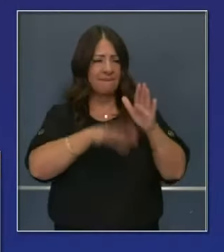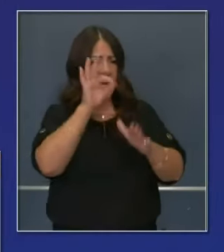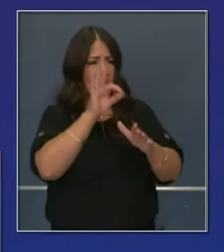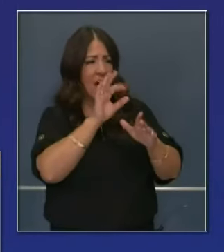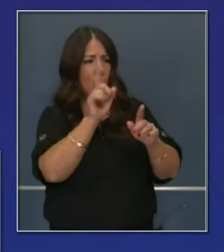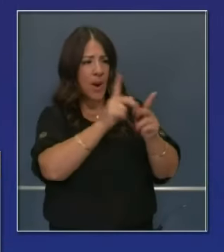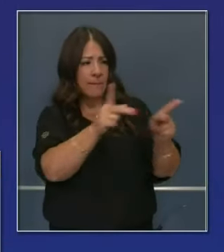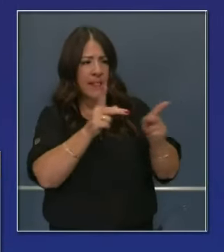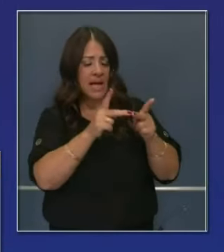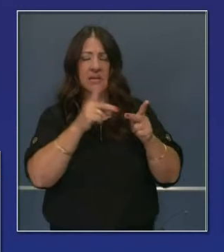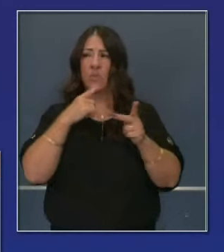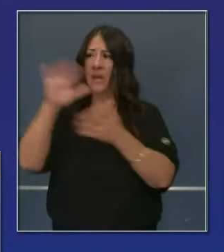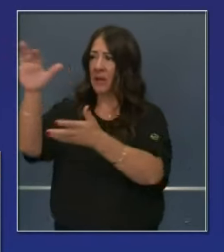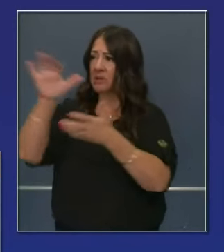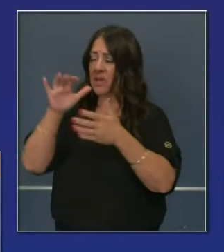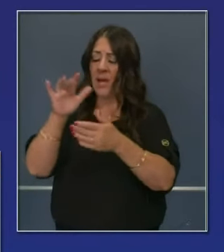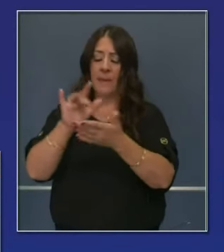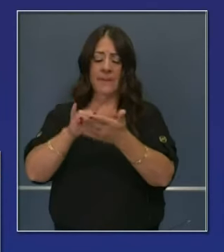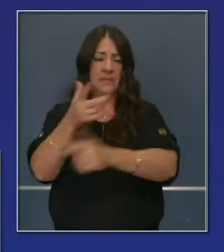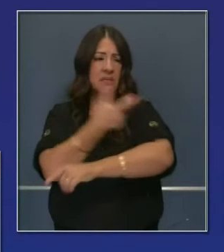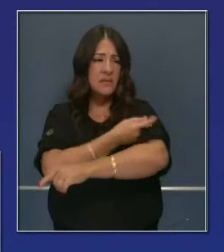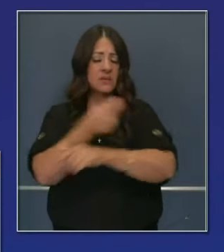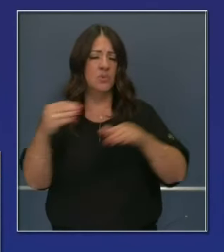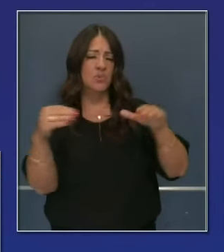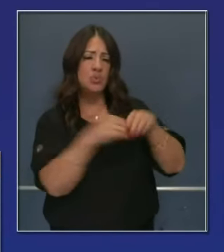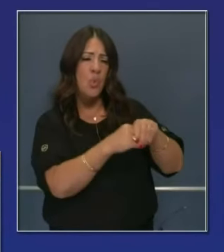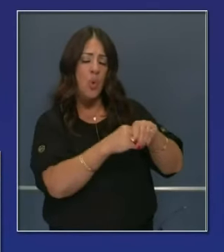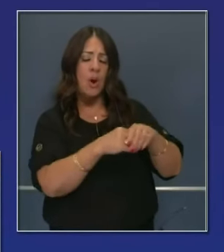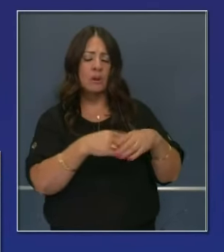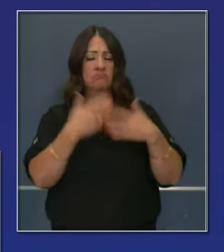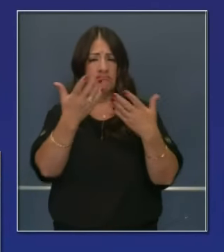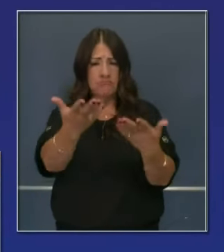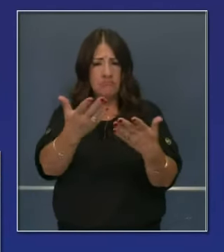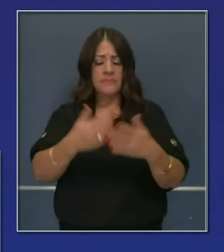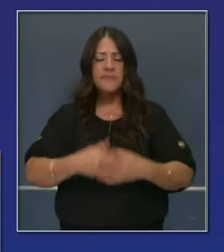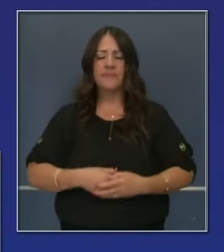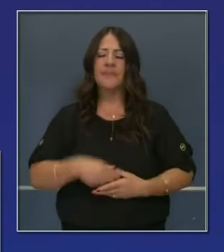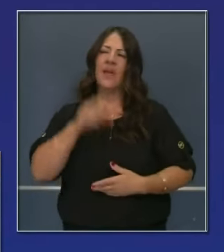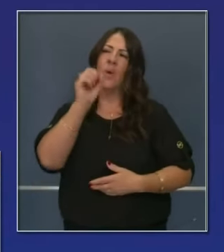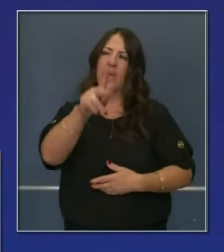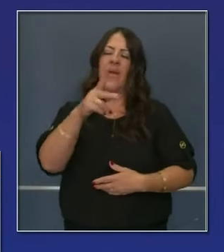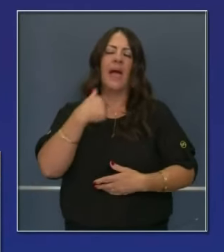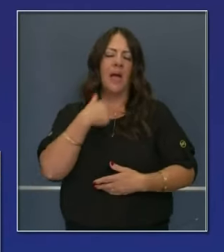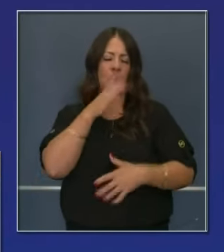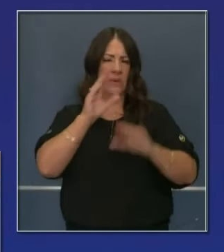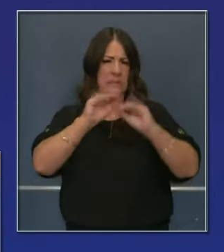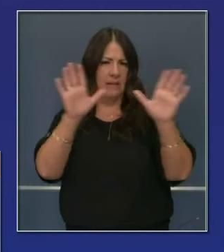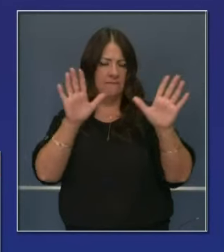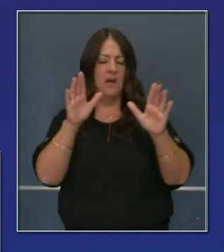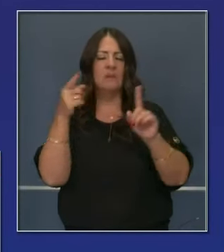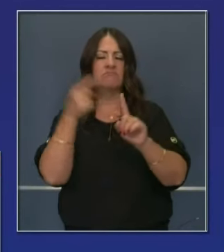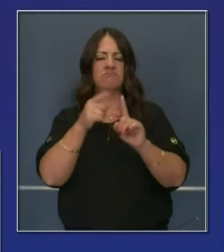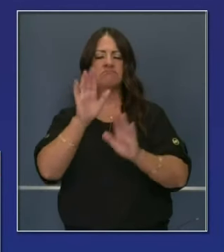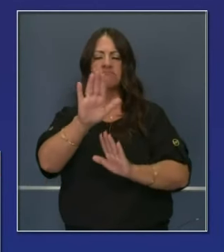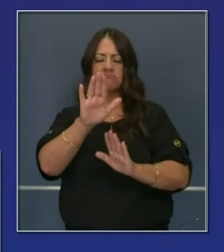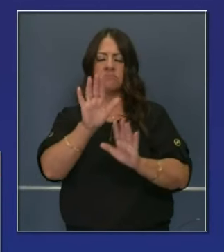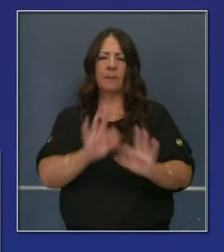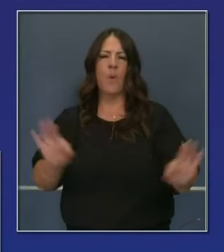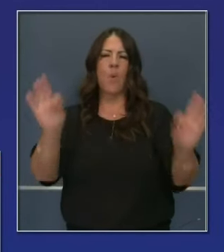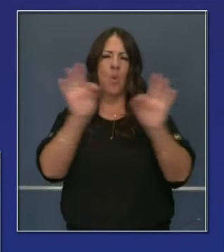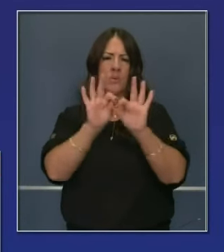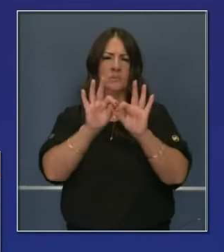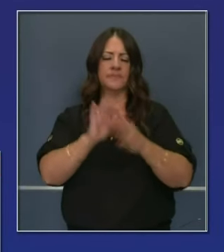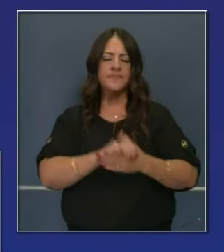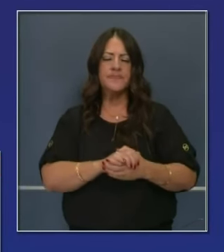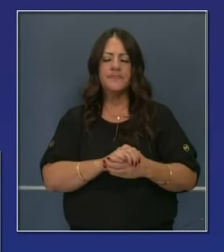underscore, and I appreciate your question, the importance of this issue of storage. It's an important point. It's often not